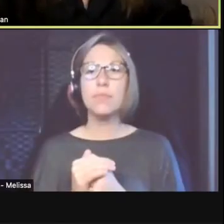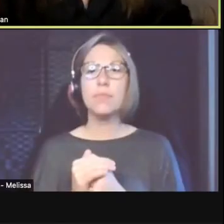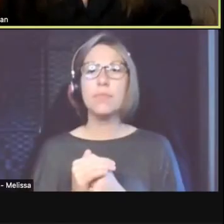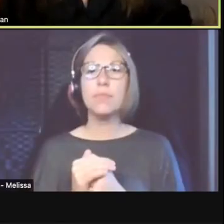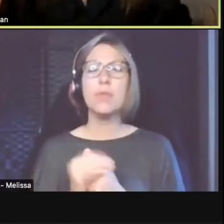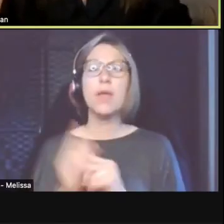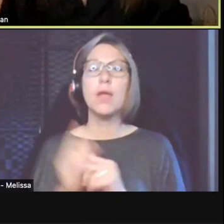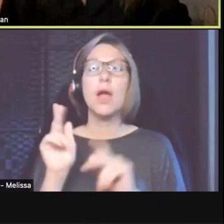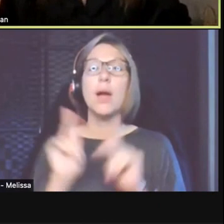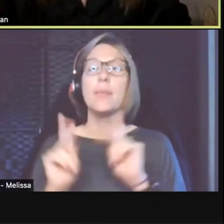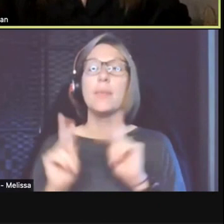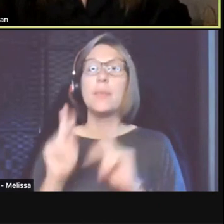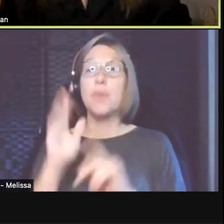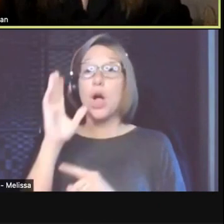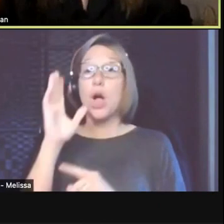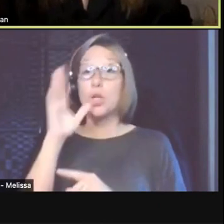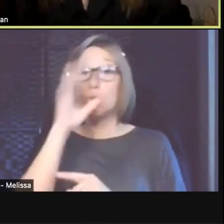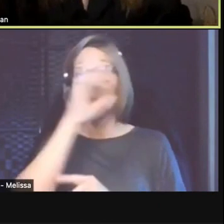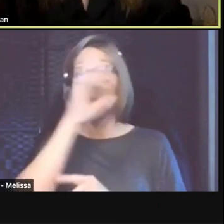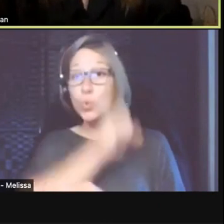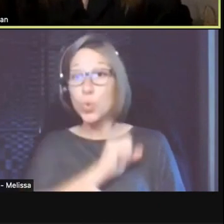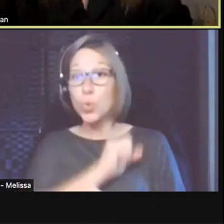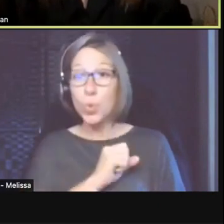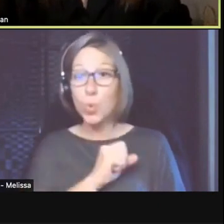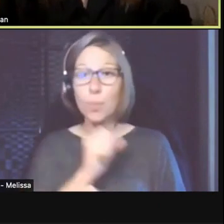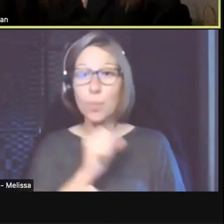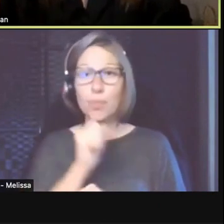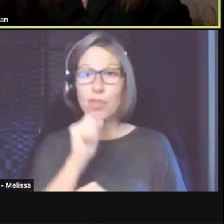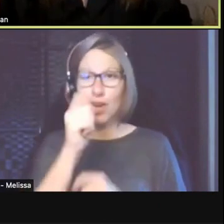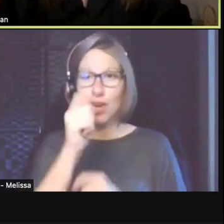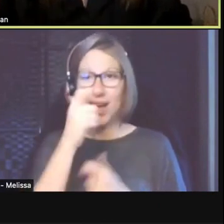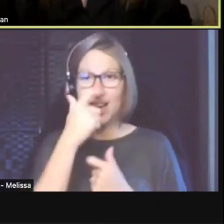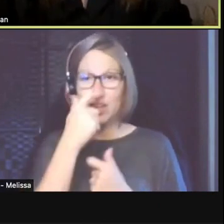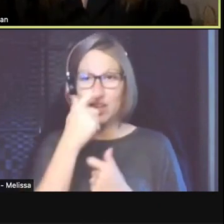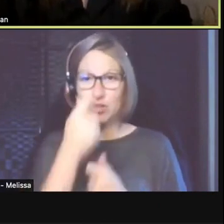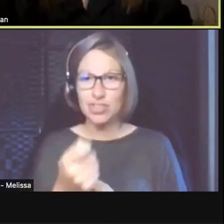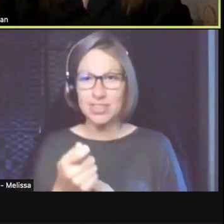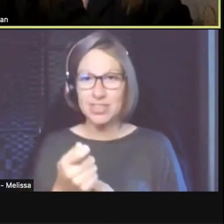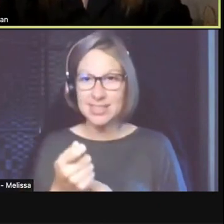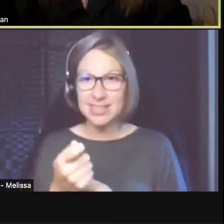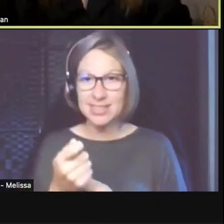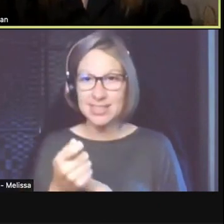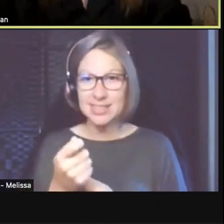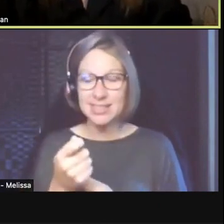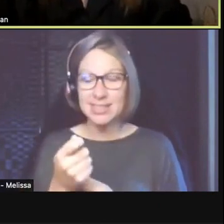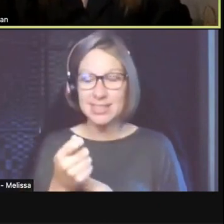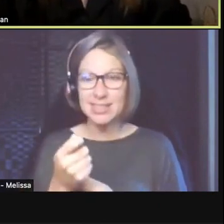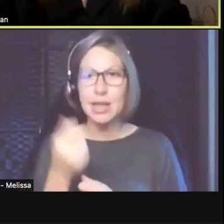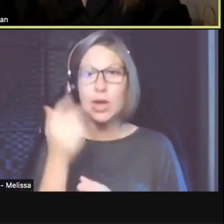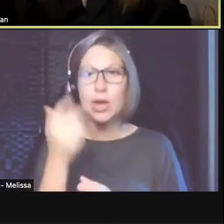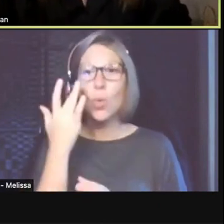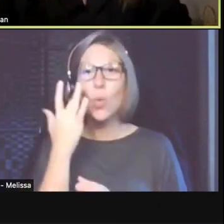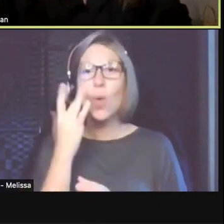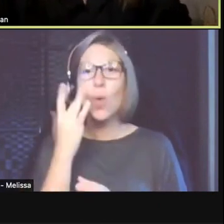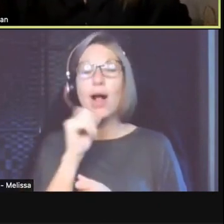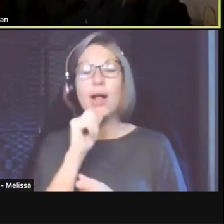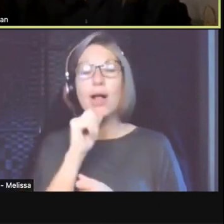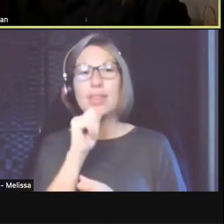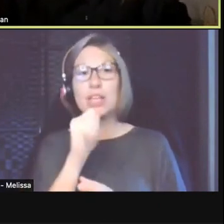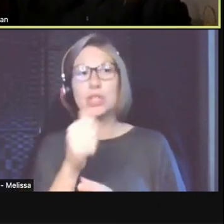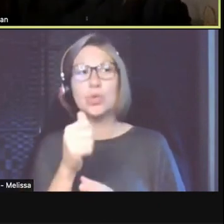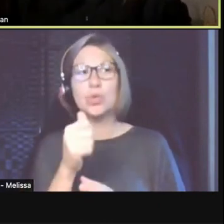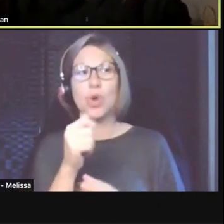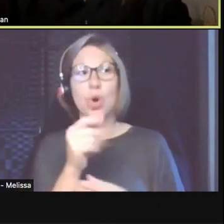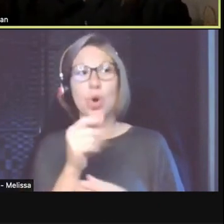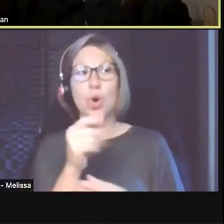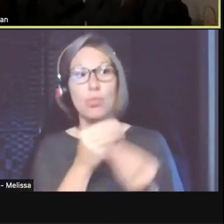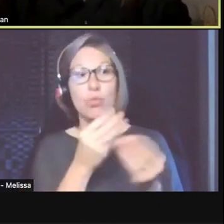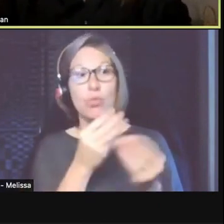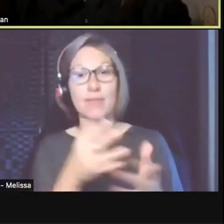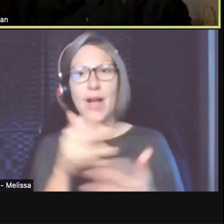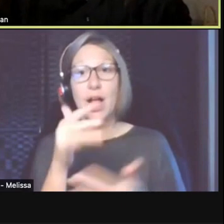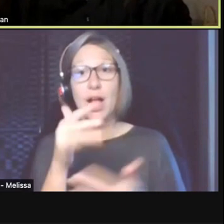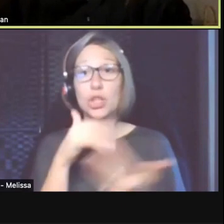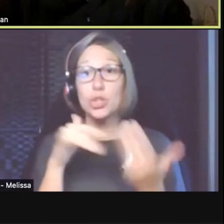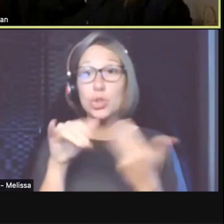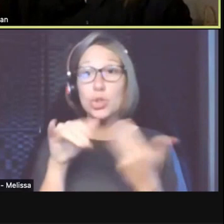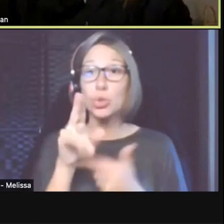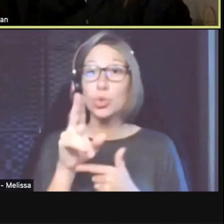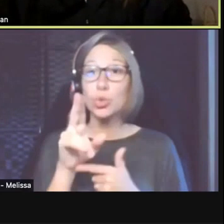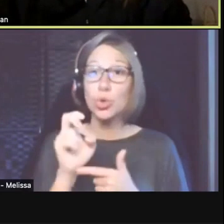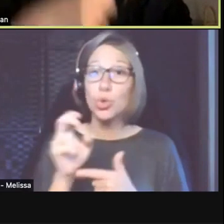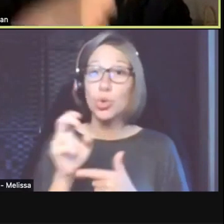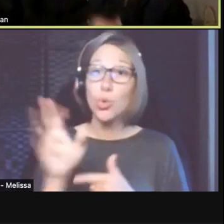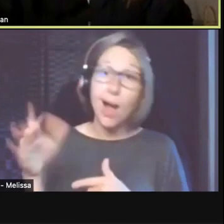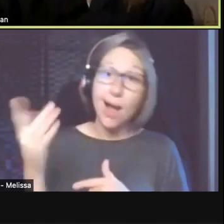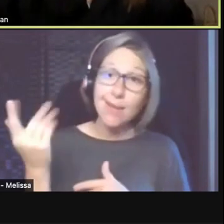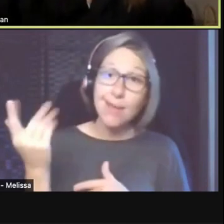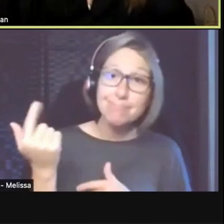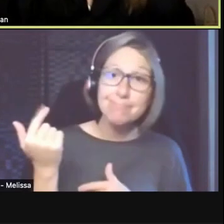people assume that they're not interested because they're not providing those social cues that say, come here, I need you,